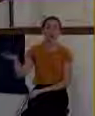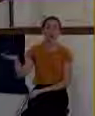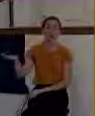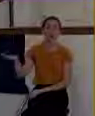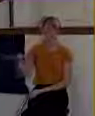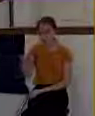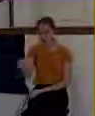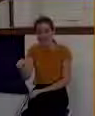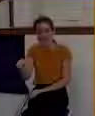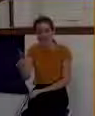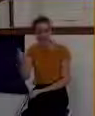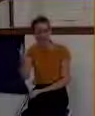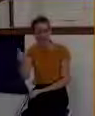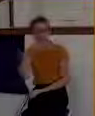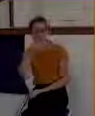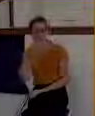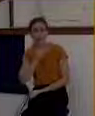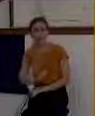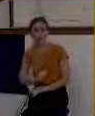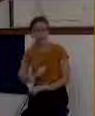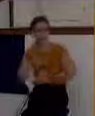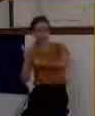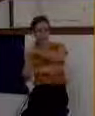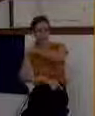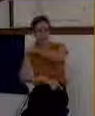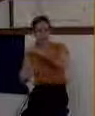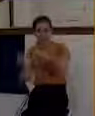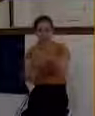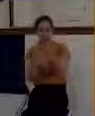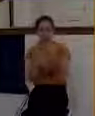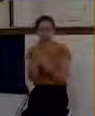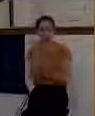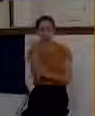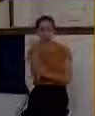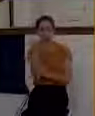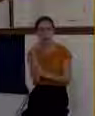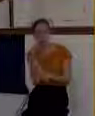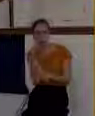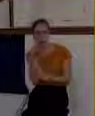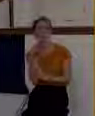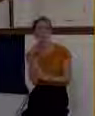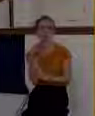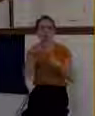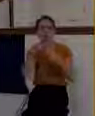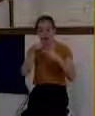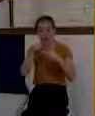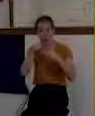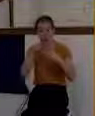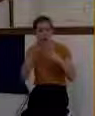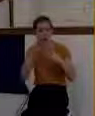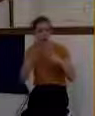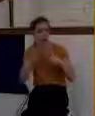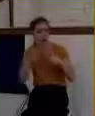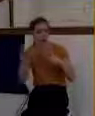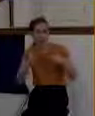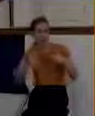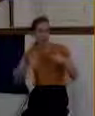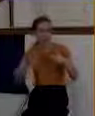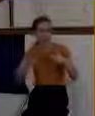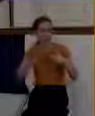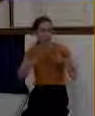hand. He had heard about the prophet's strange death on the road back to Judah. Jeroboam heard words of judgment that